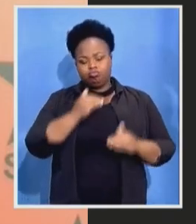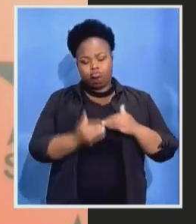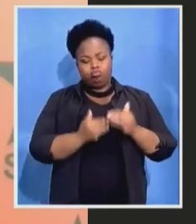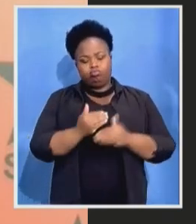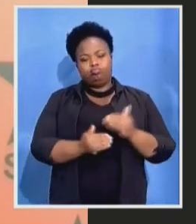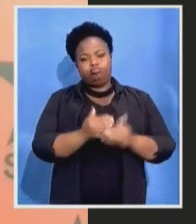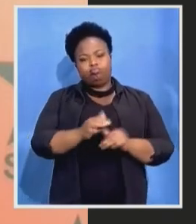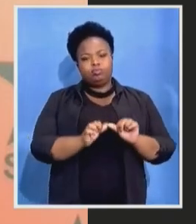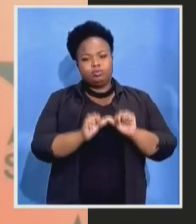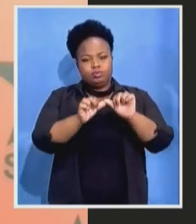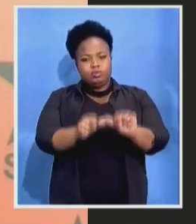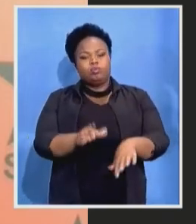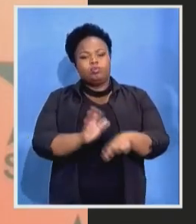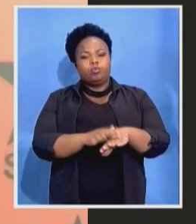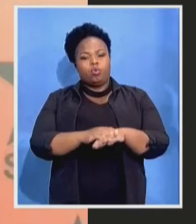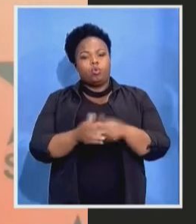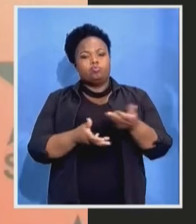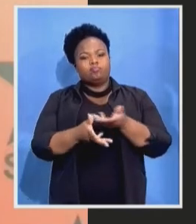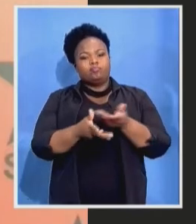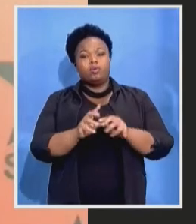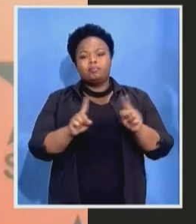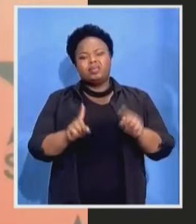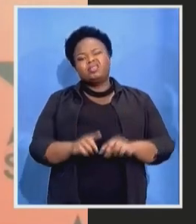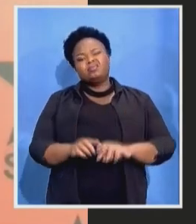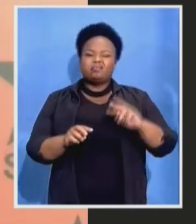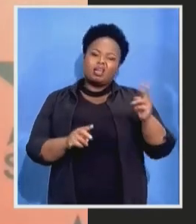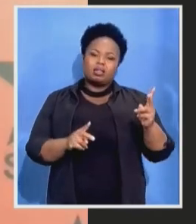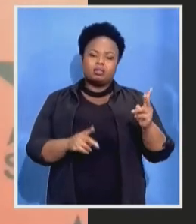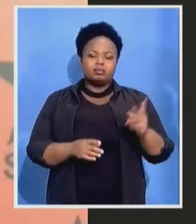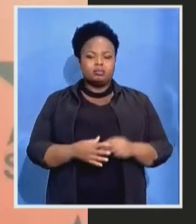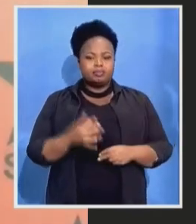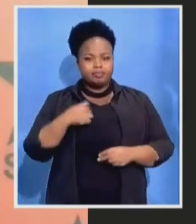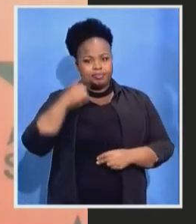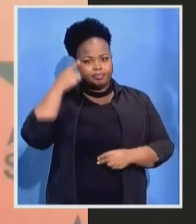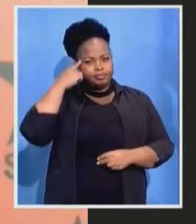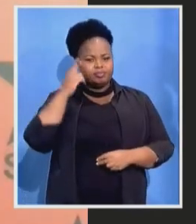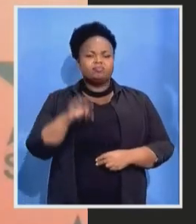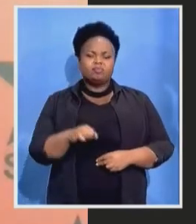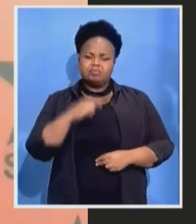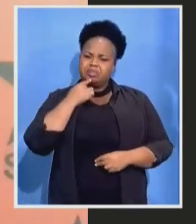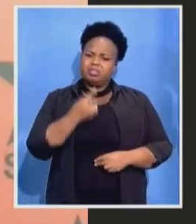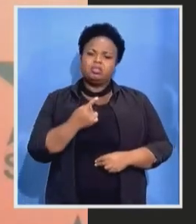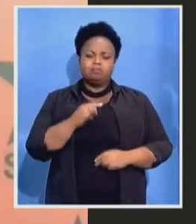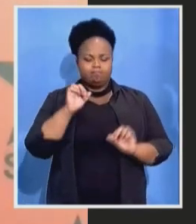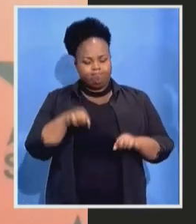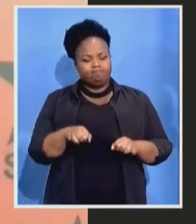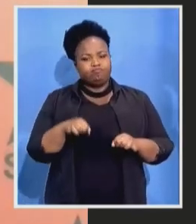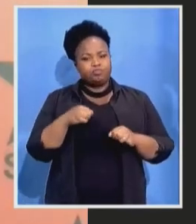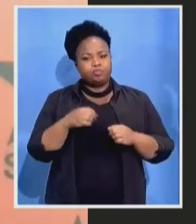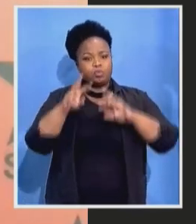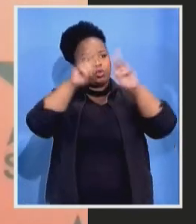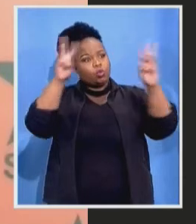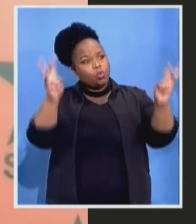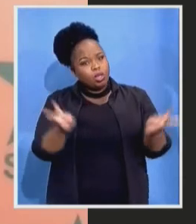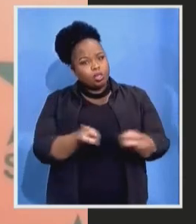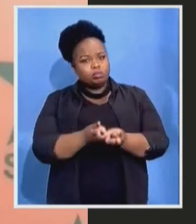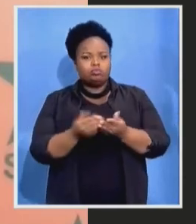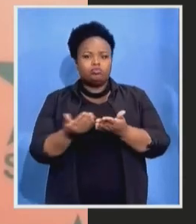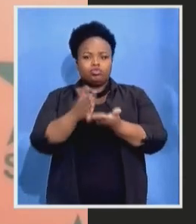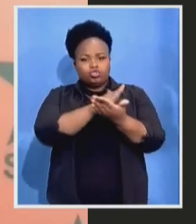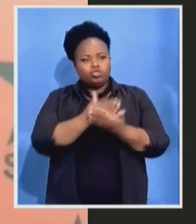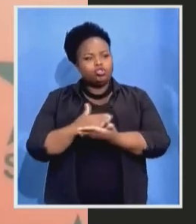the others, I think they've expressed the willingness to share with the world this vaccine. The same as